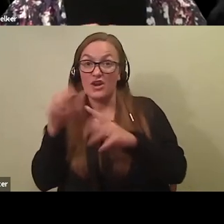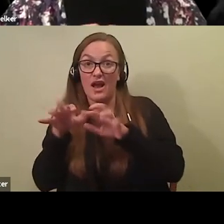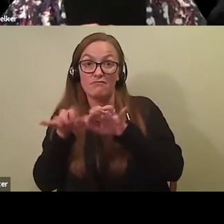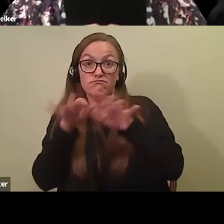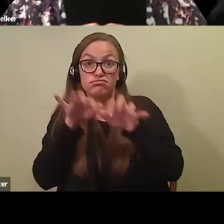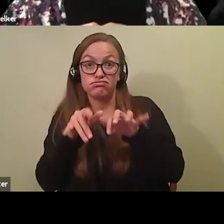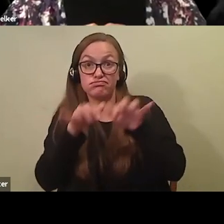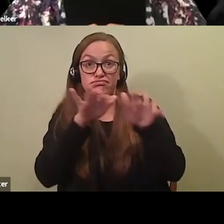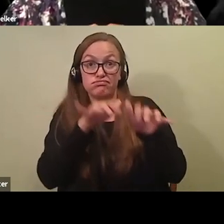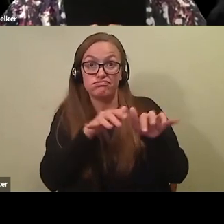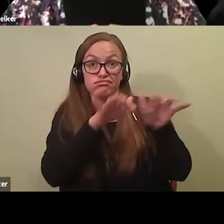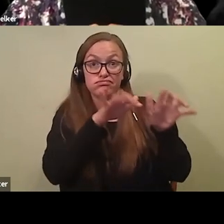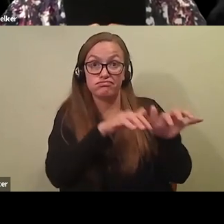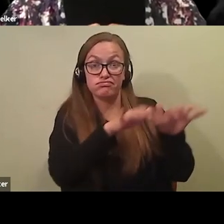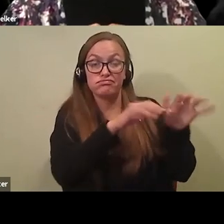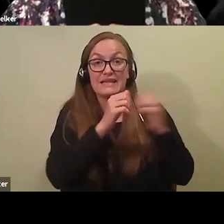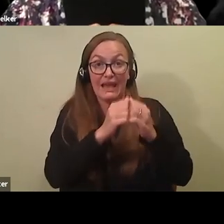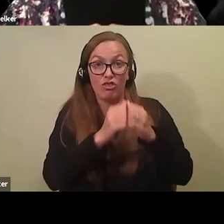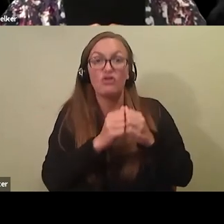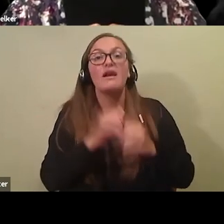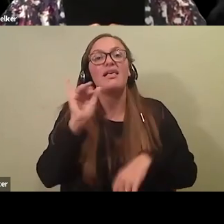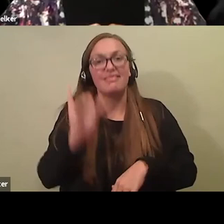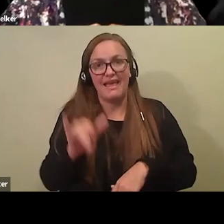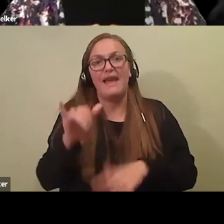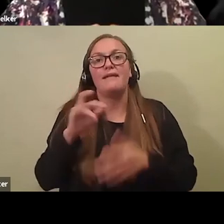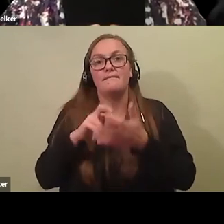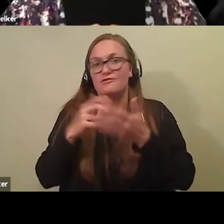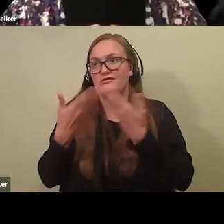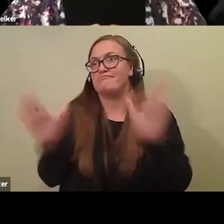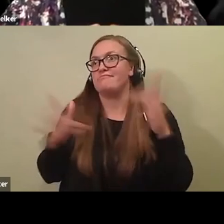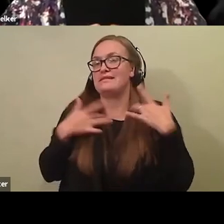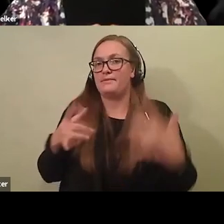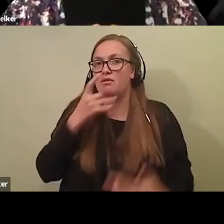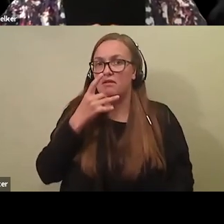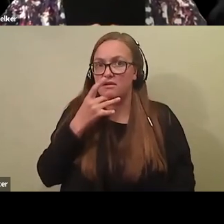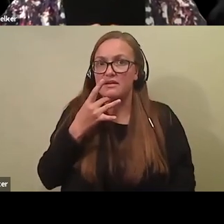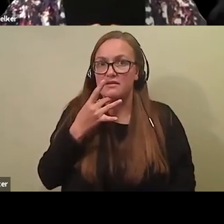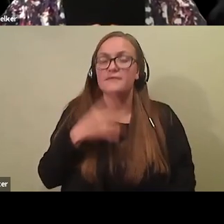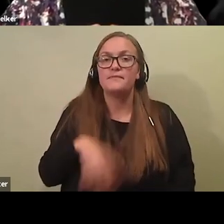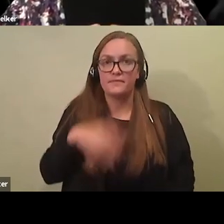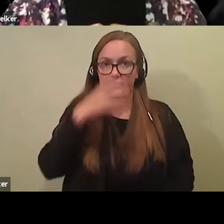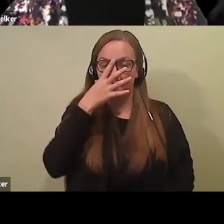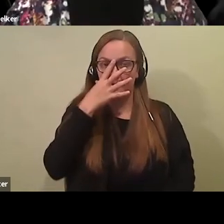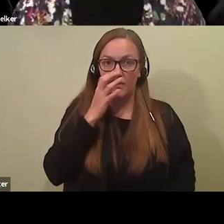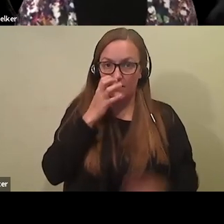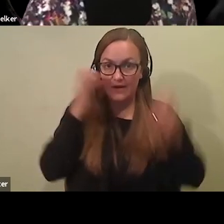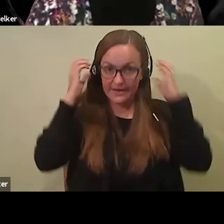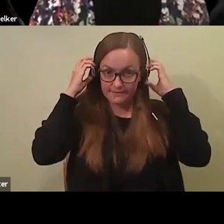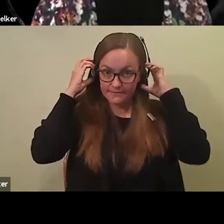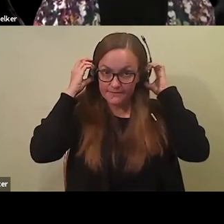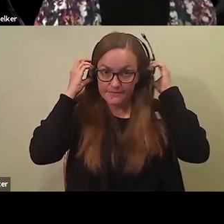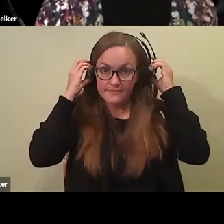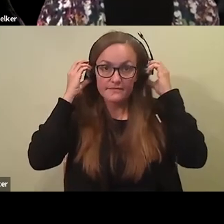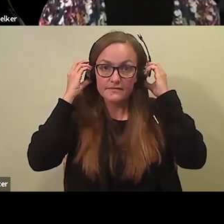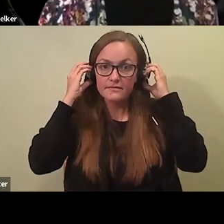kind of a very short description of a laser. I hope that helps. That definitely does. Thank you. Yeah.